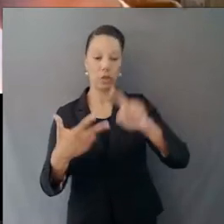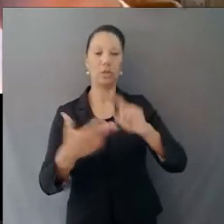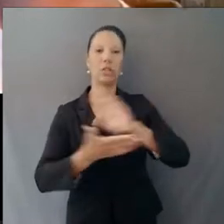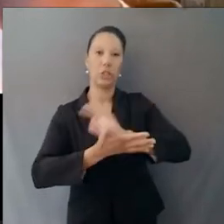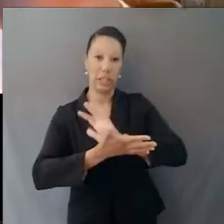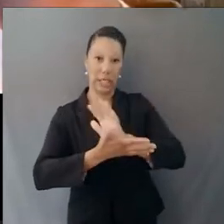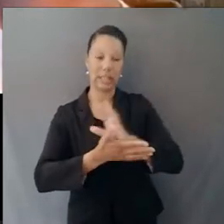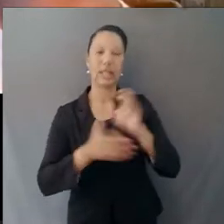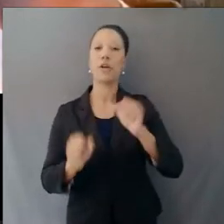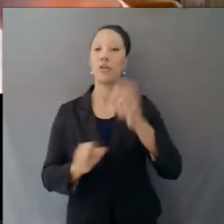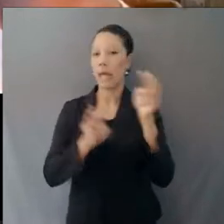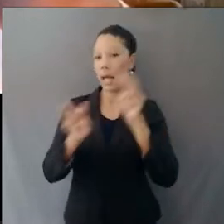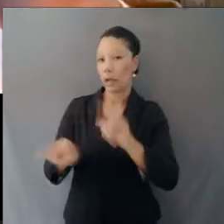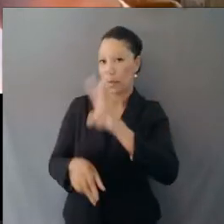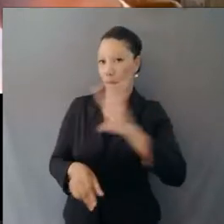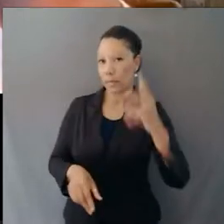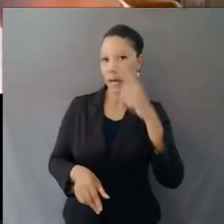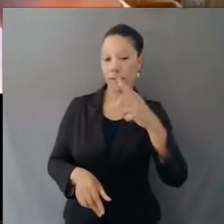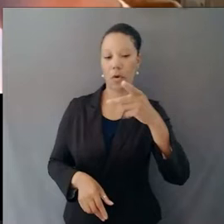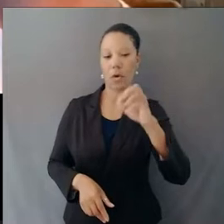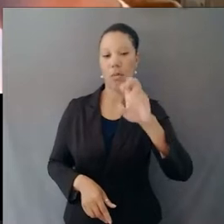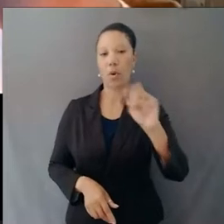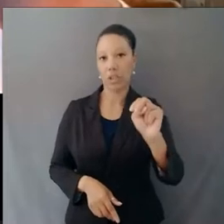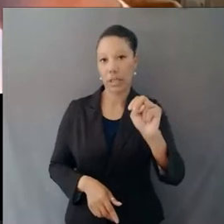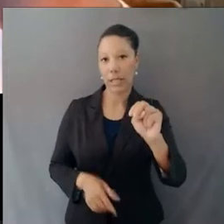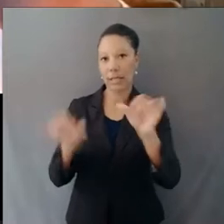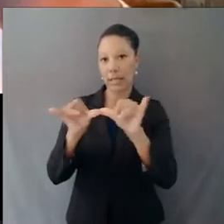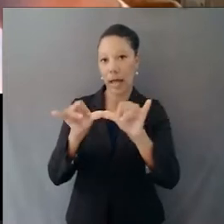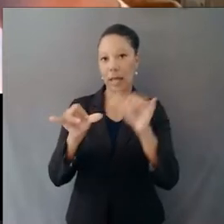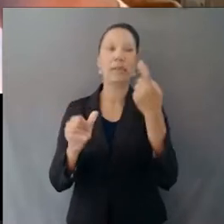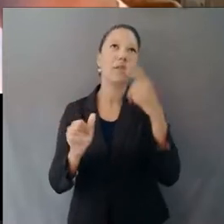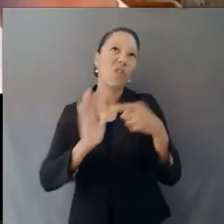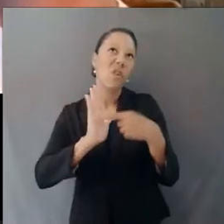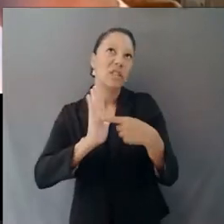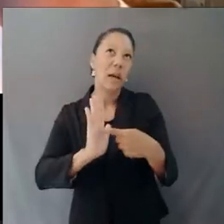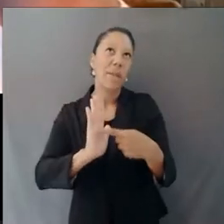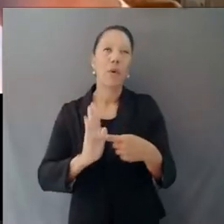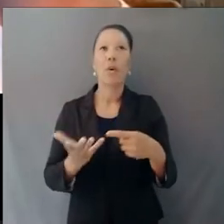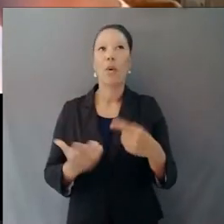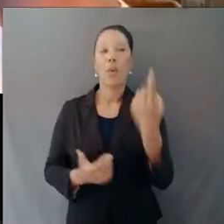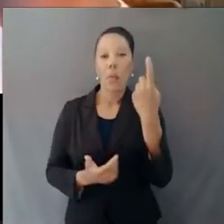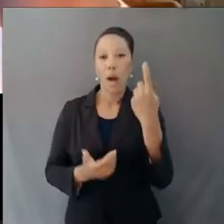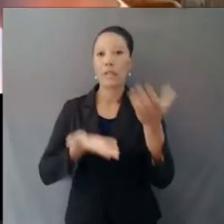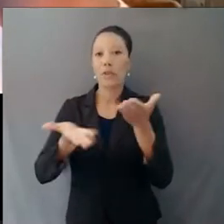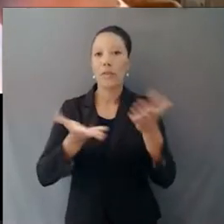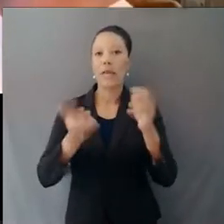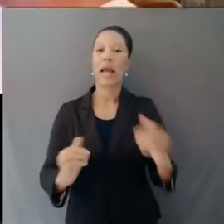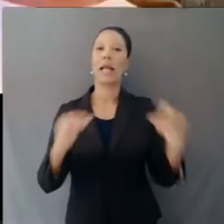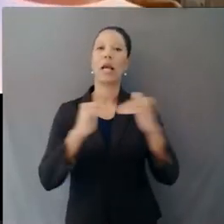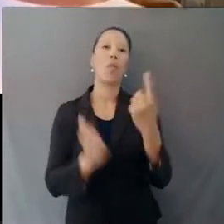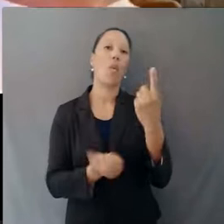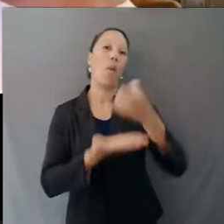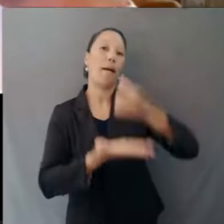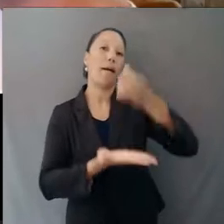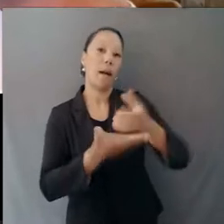what the portion sizes is. So for example, when I say a serving from the dairy group is like 1 cup of milk. And they want